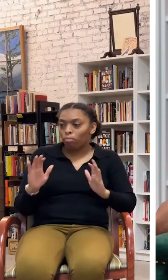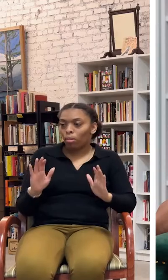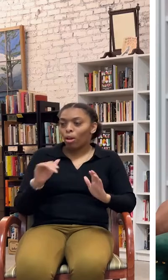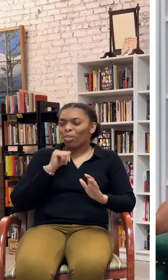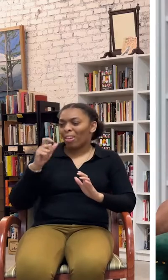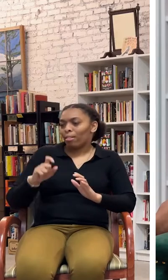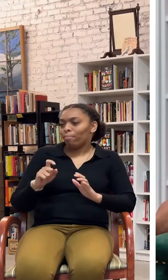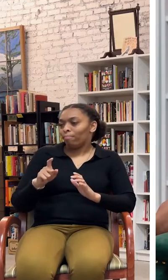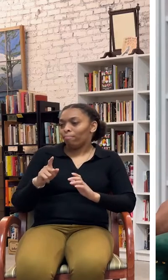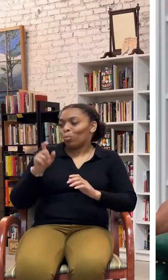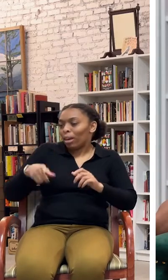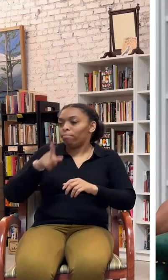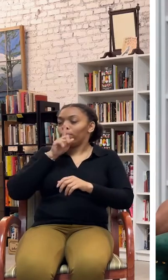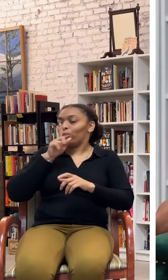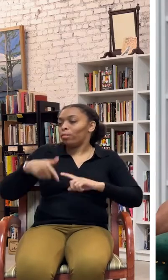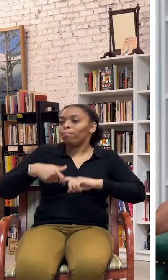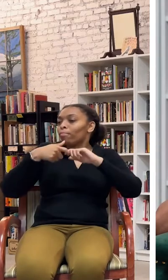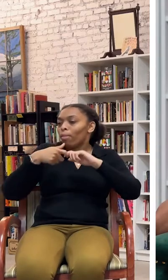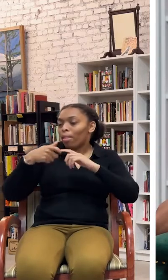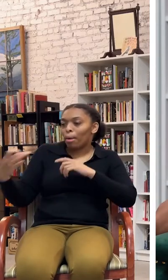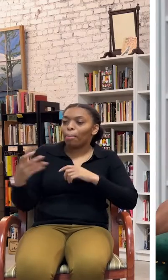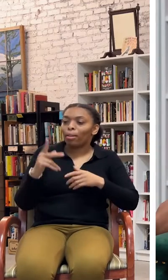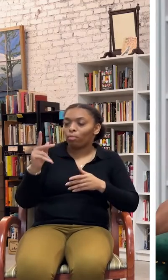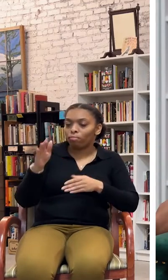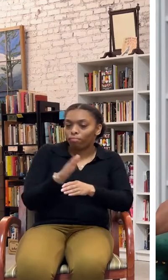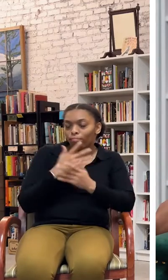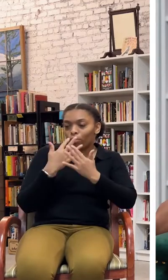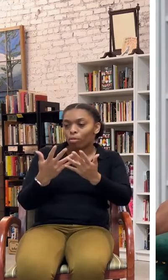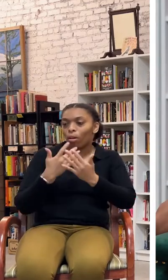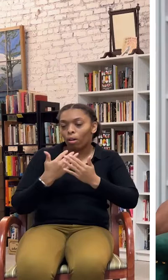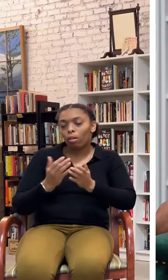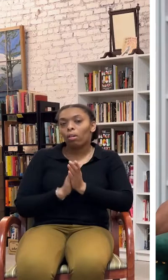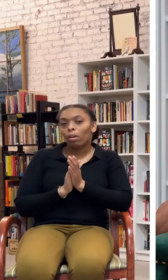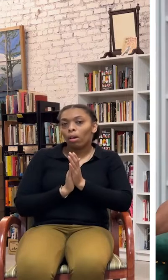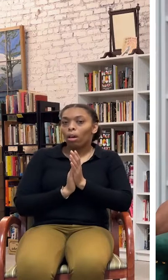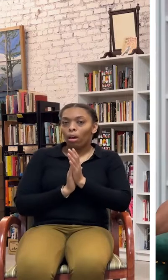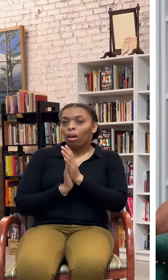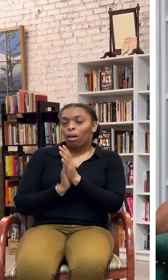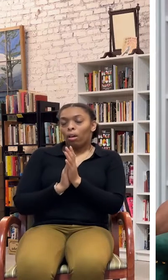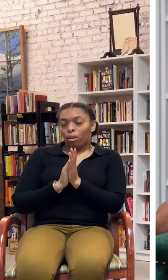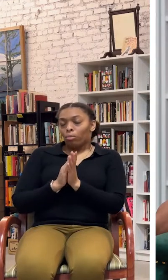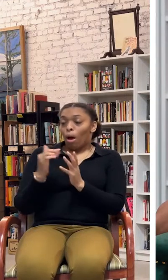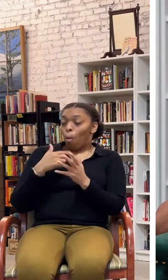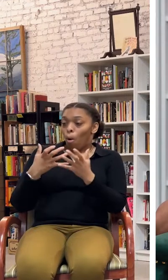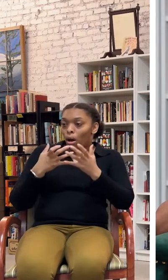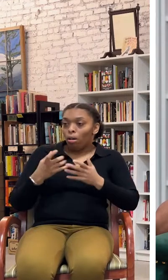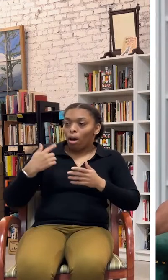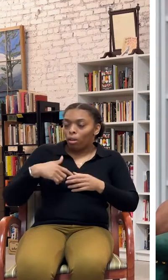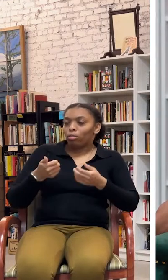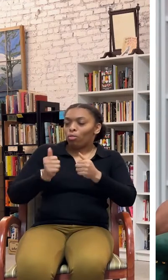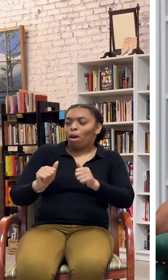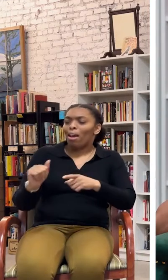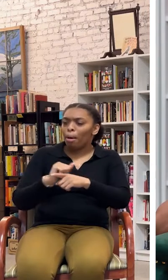tell each other. You can literally take the breath and then come back to the song. That's something else that I want for us to have more practice around,